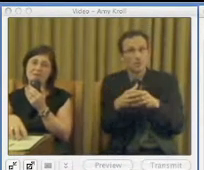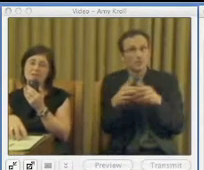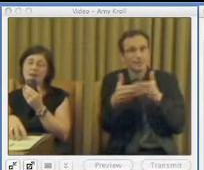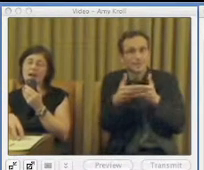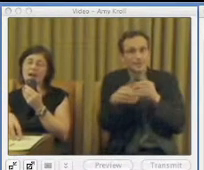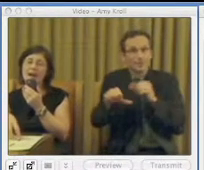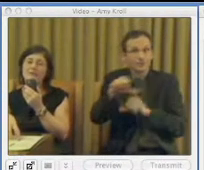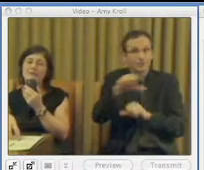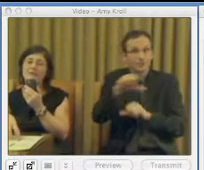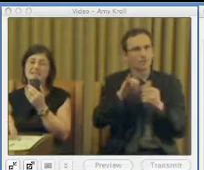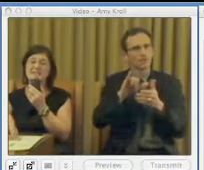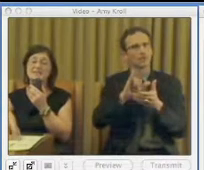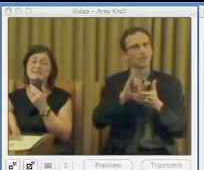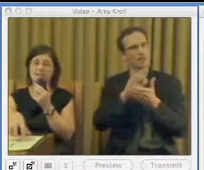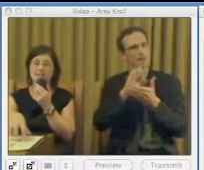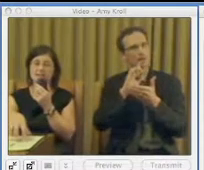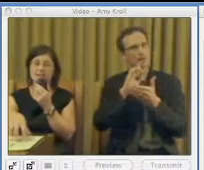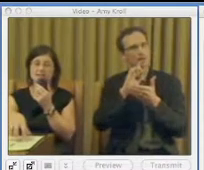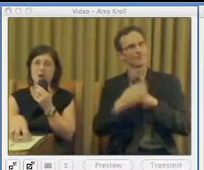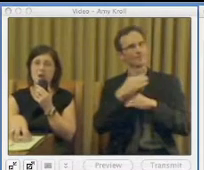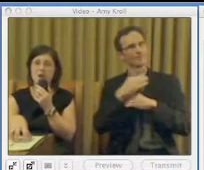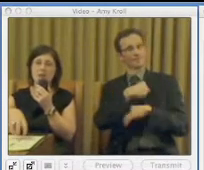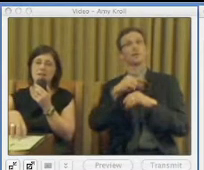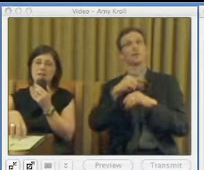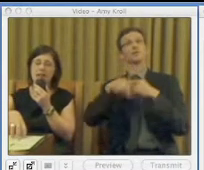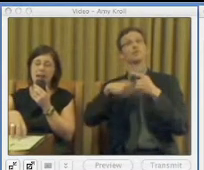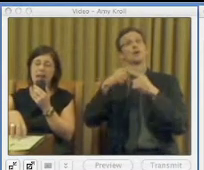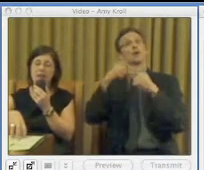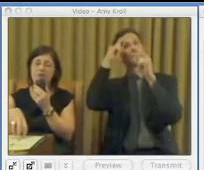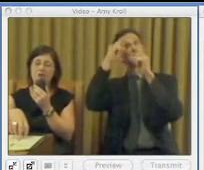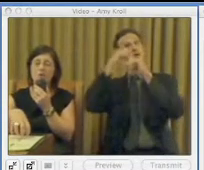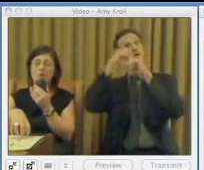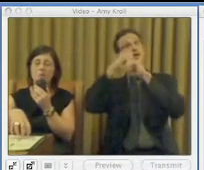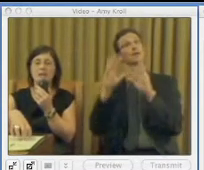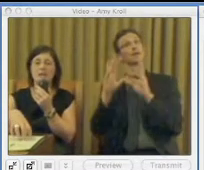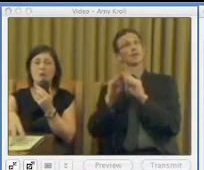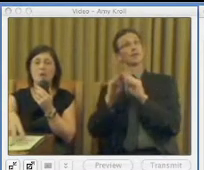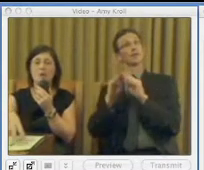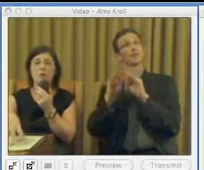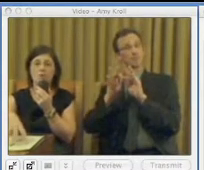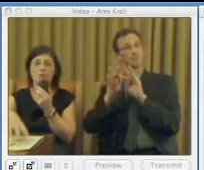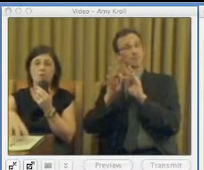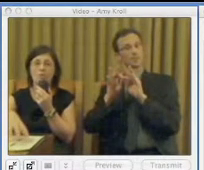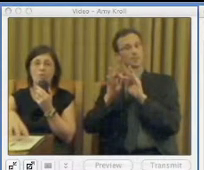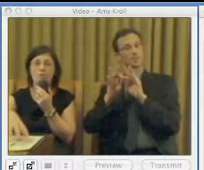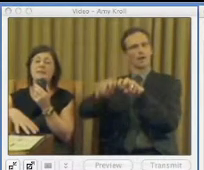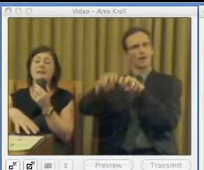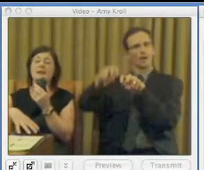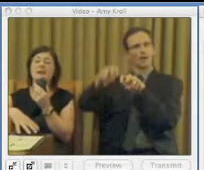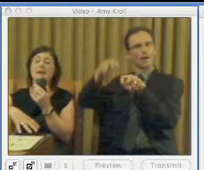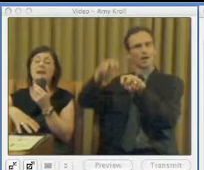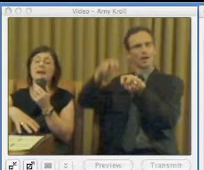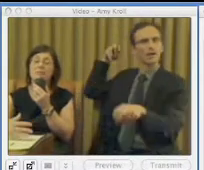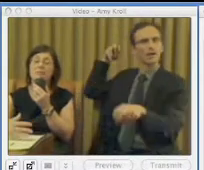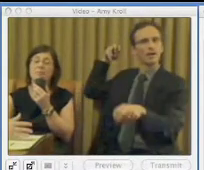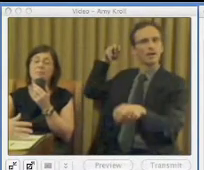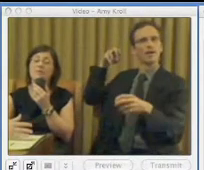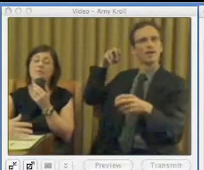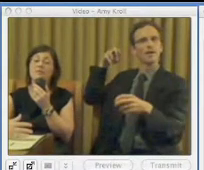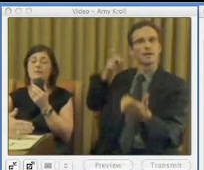And the fact that conference interpreters have distance from their clients means that they can adopt a particular role. The way